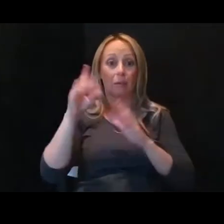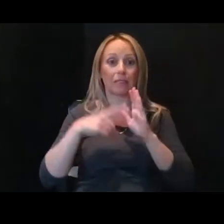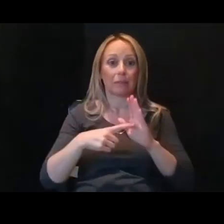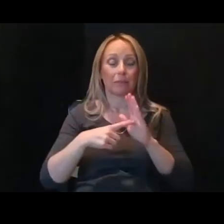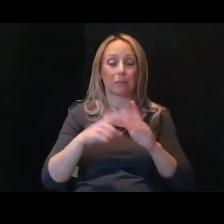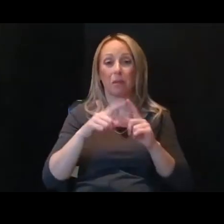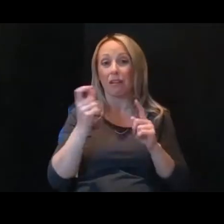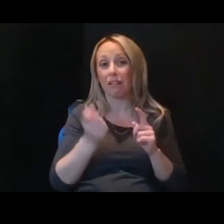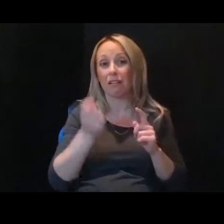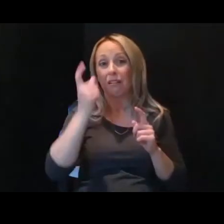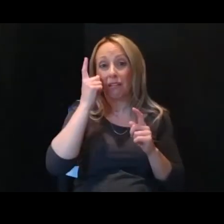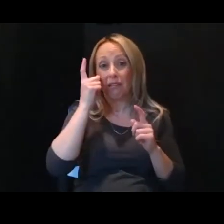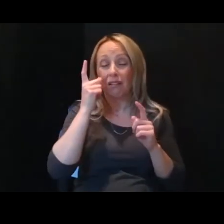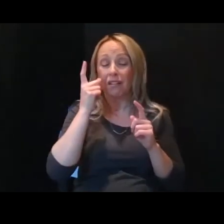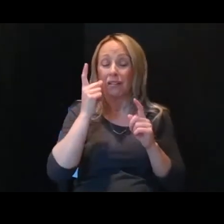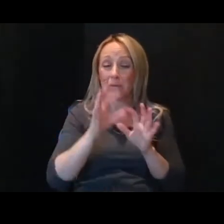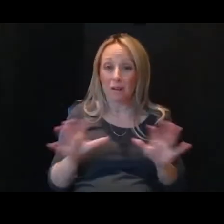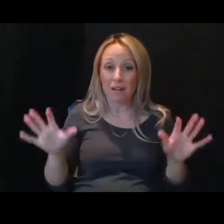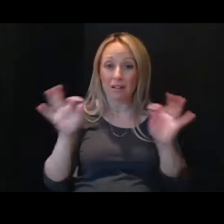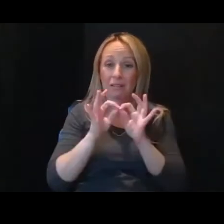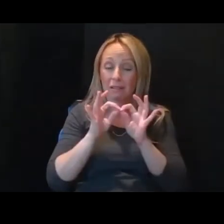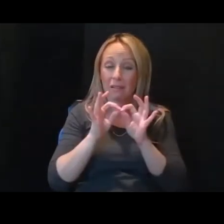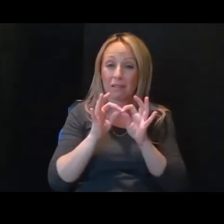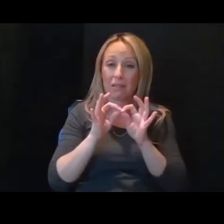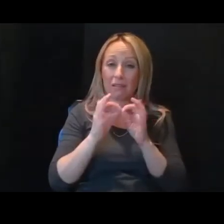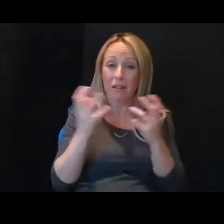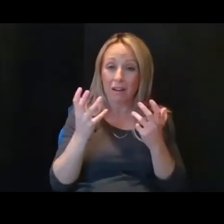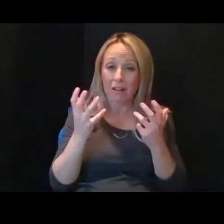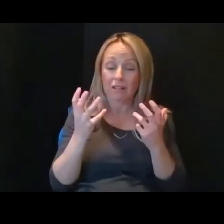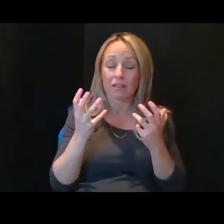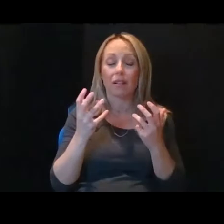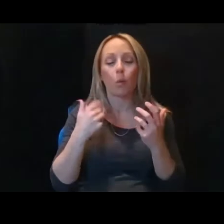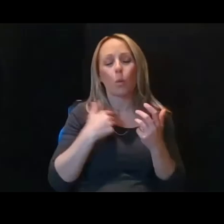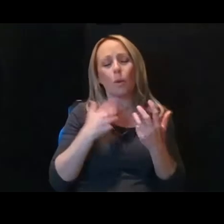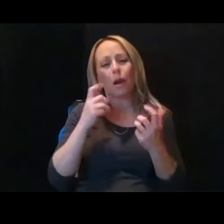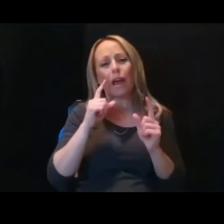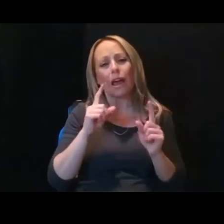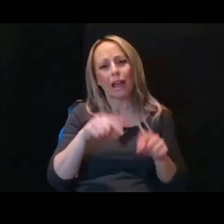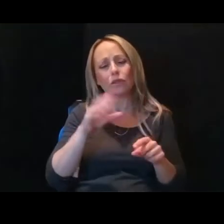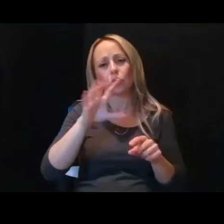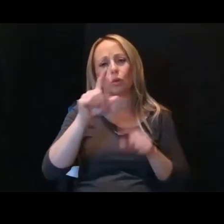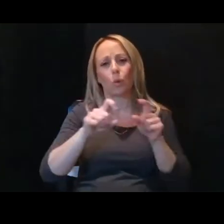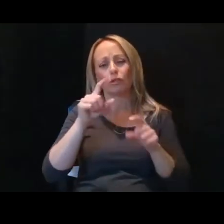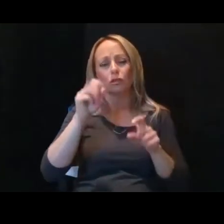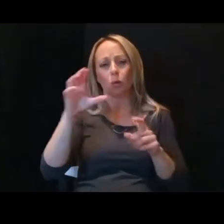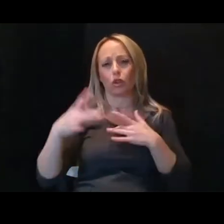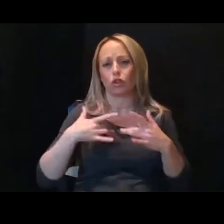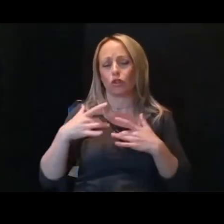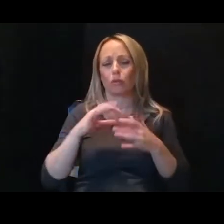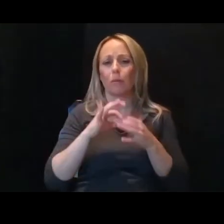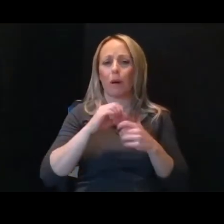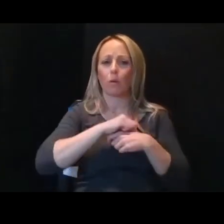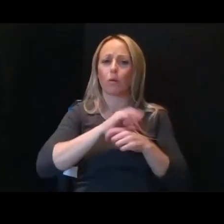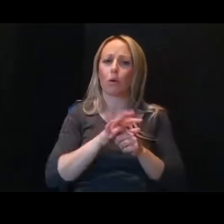most important part of our call is that we offer to answer any questions or concerns about COVID-19 and let